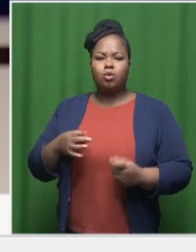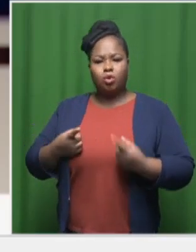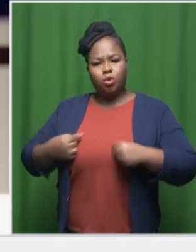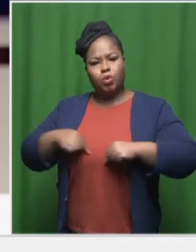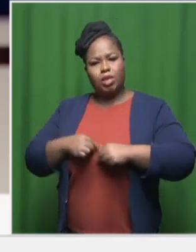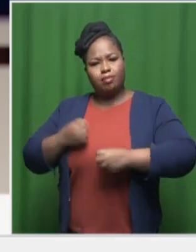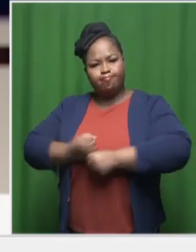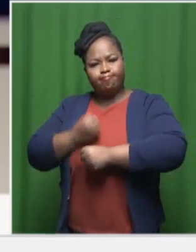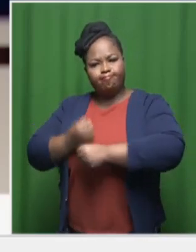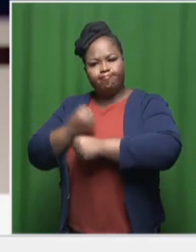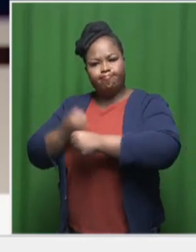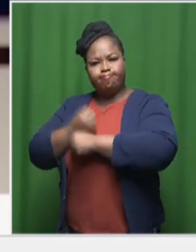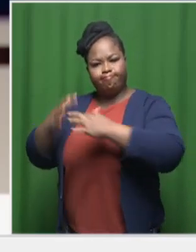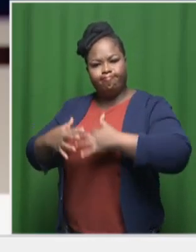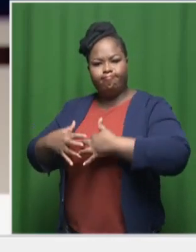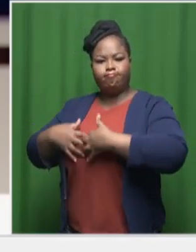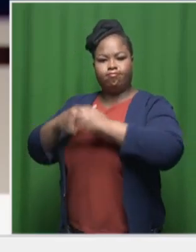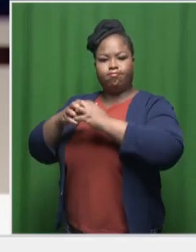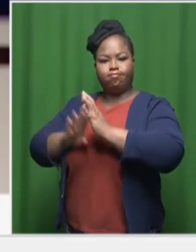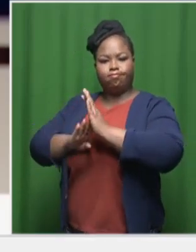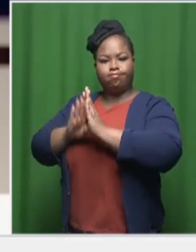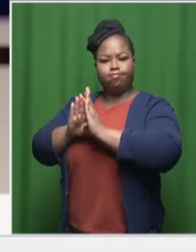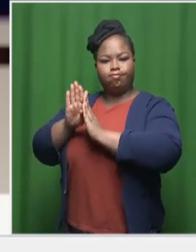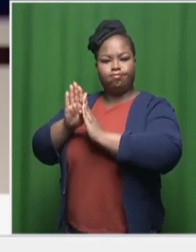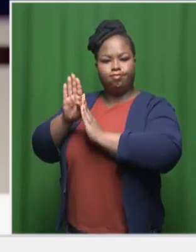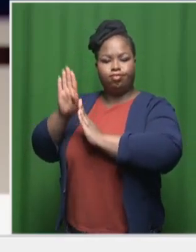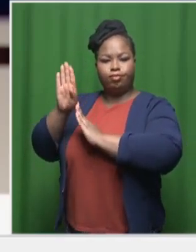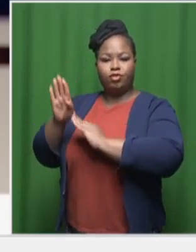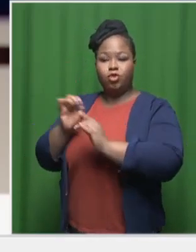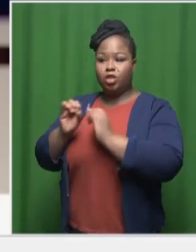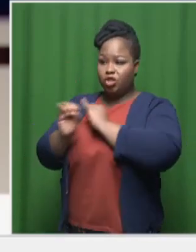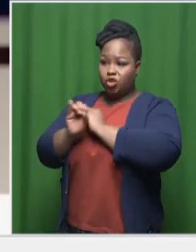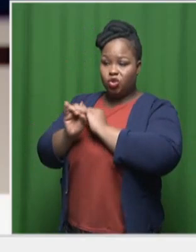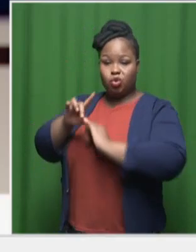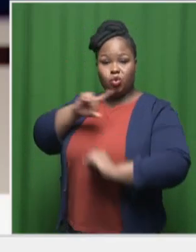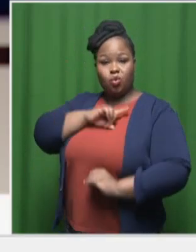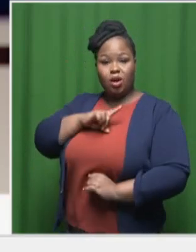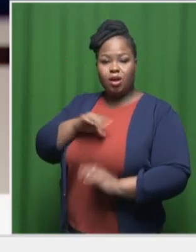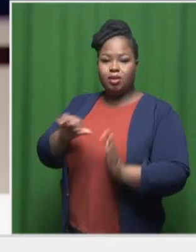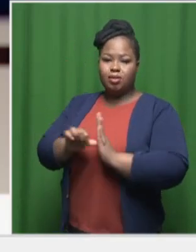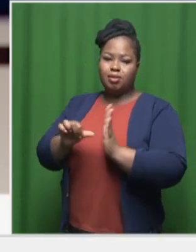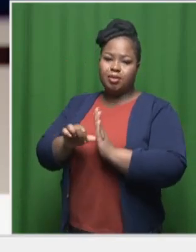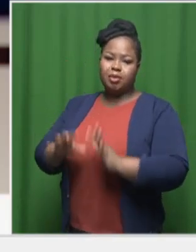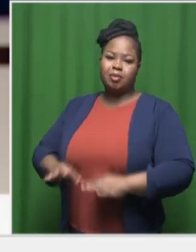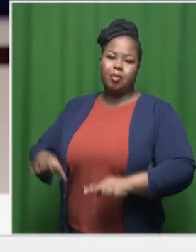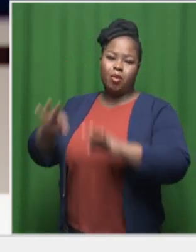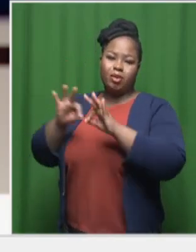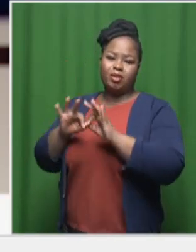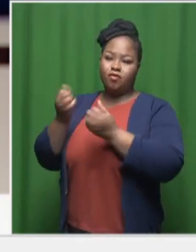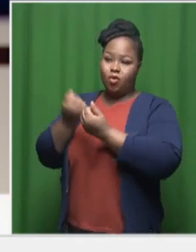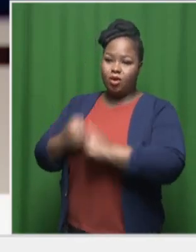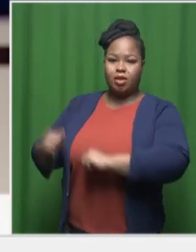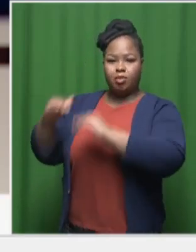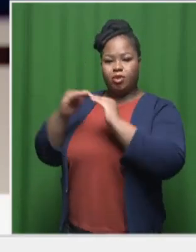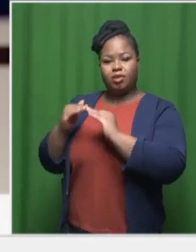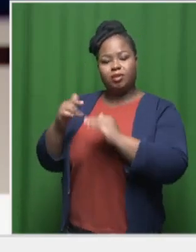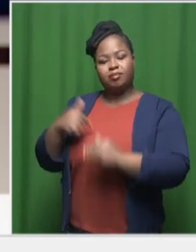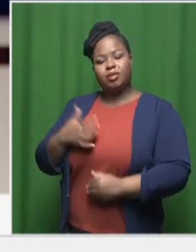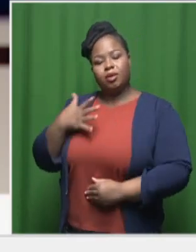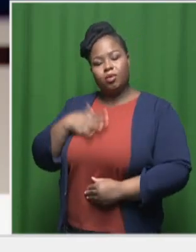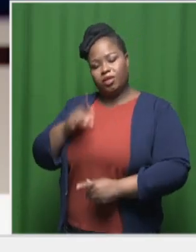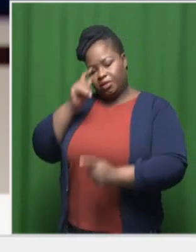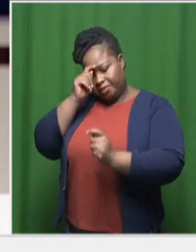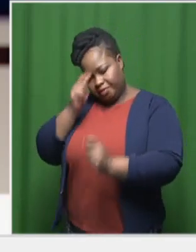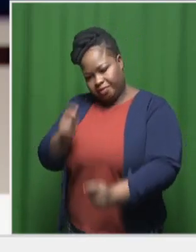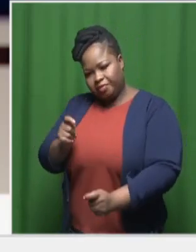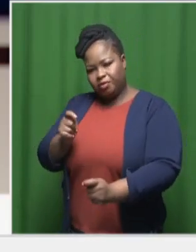rebuild an institution that is very critical for our democracy. And I'm really, I must say, I would want to pay tribute